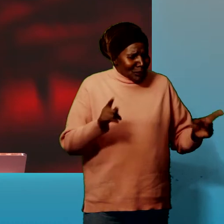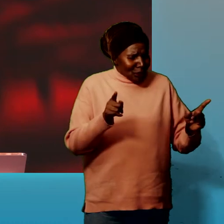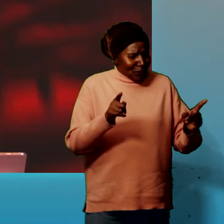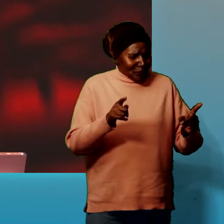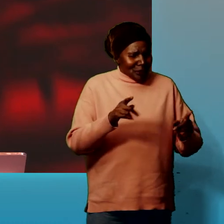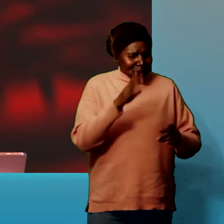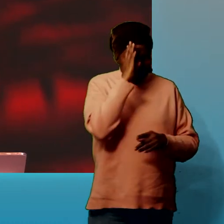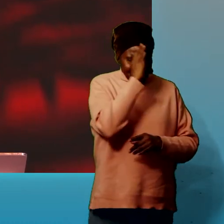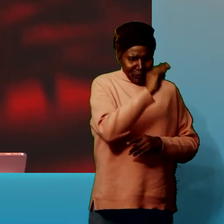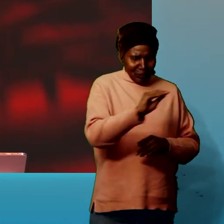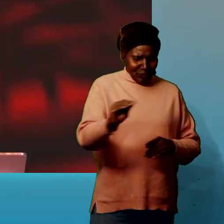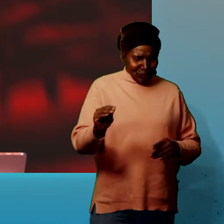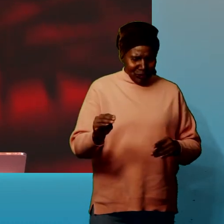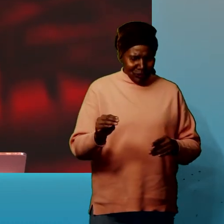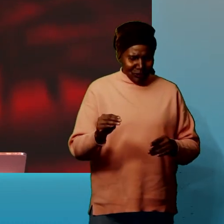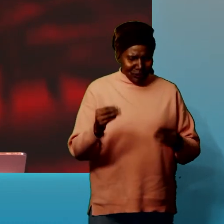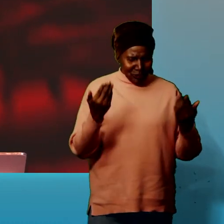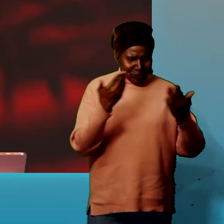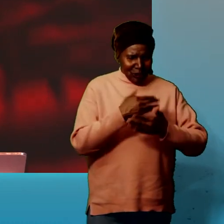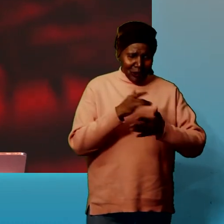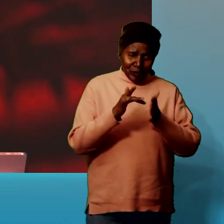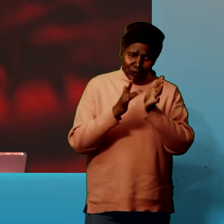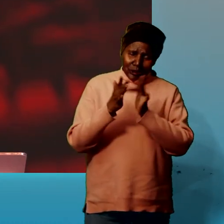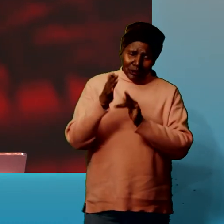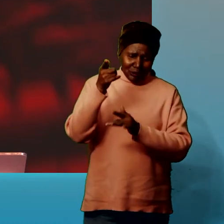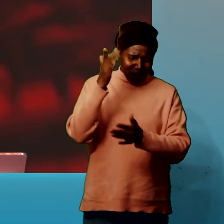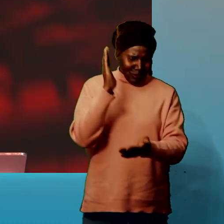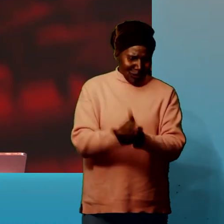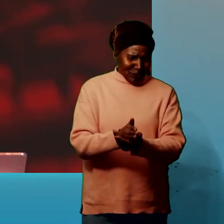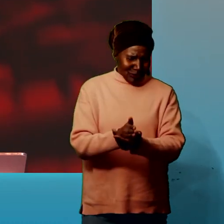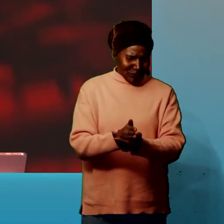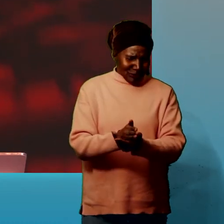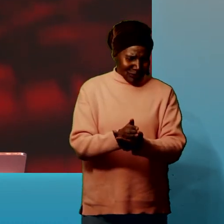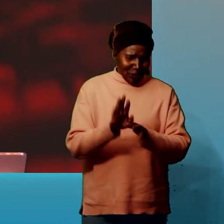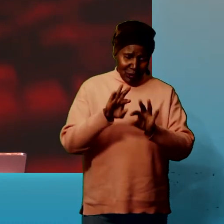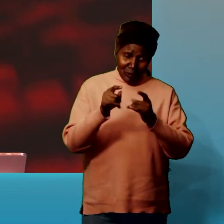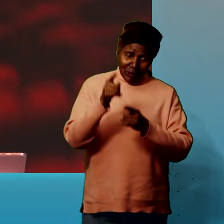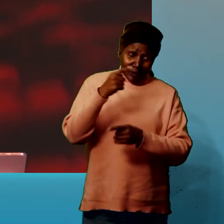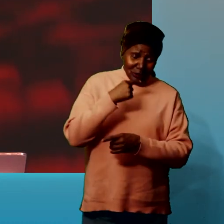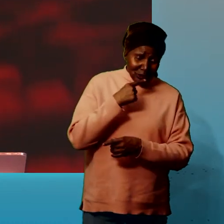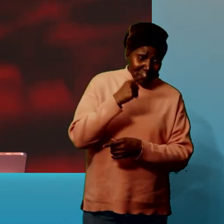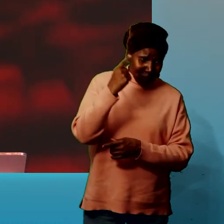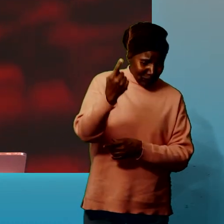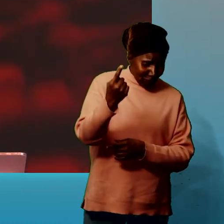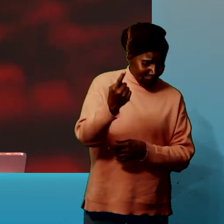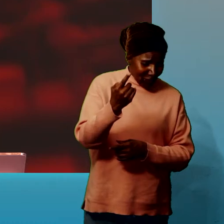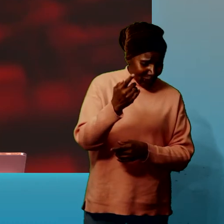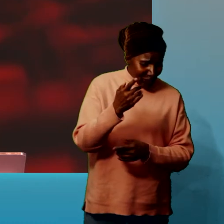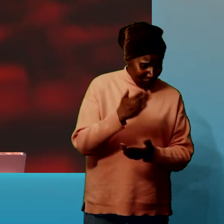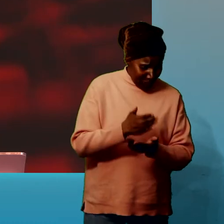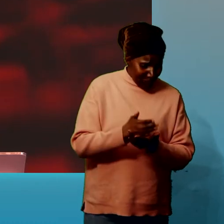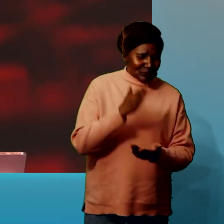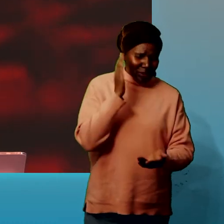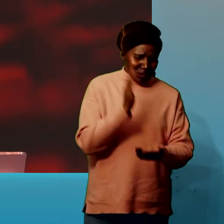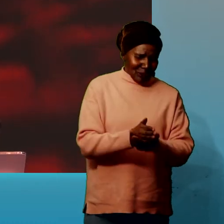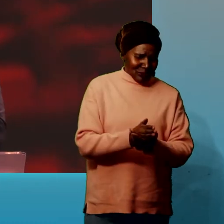is all that he says that he is. And he loves you and he accepts